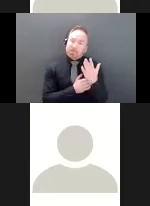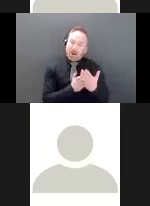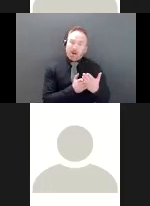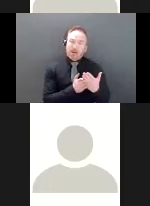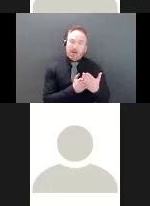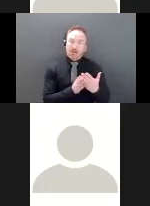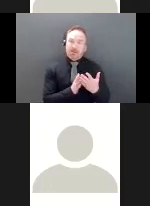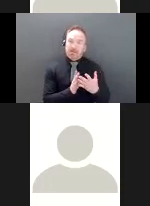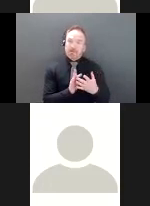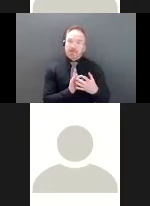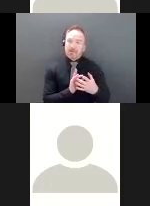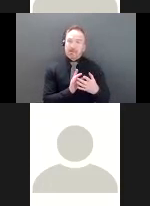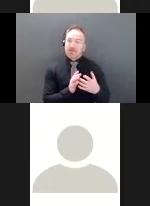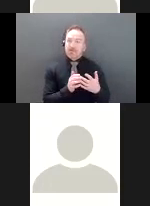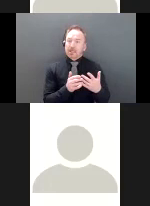is continued